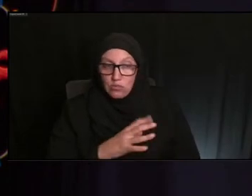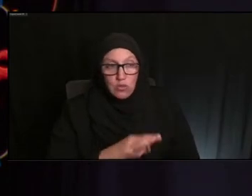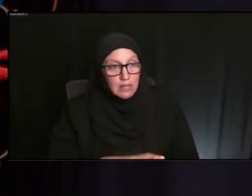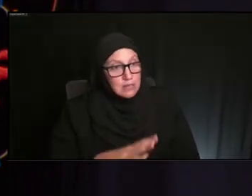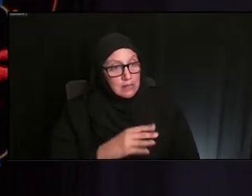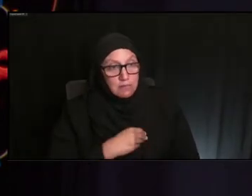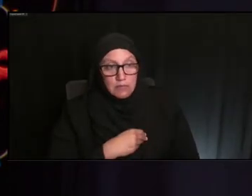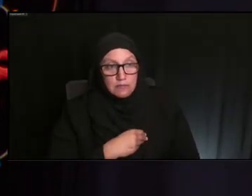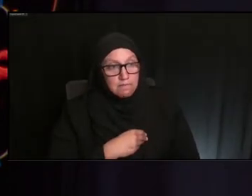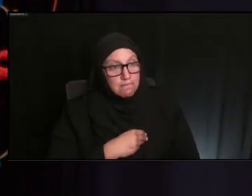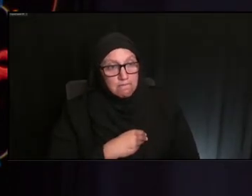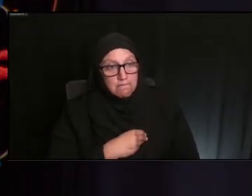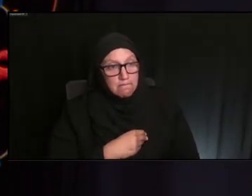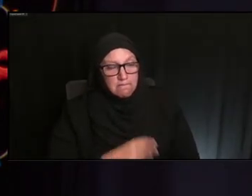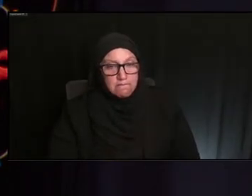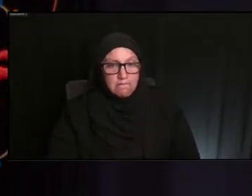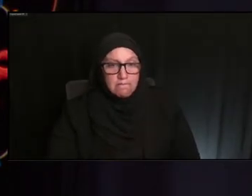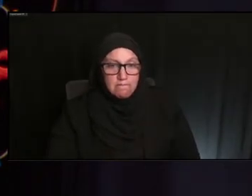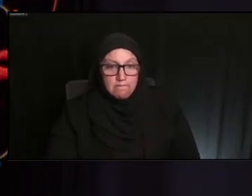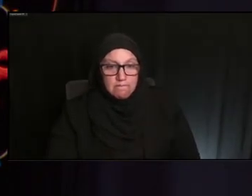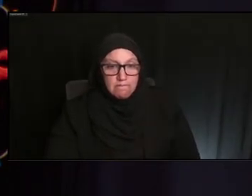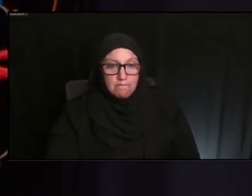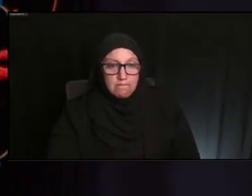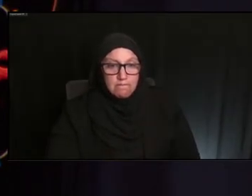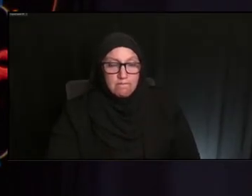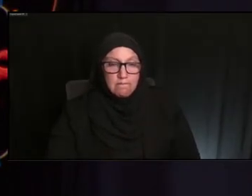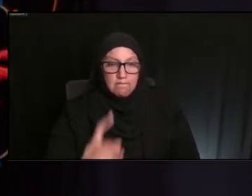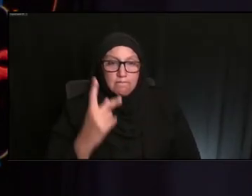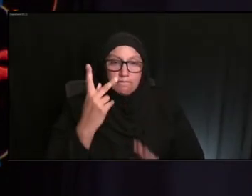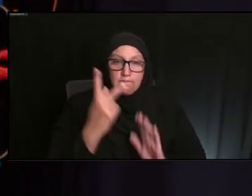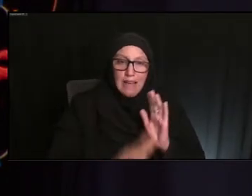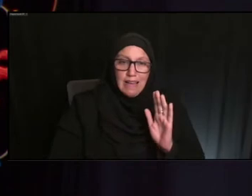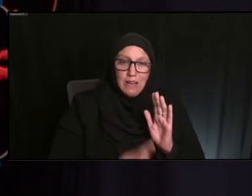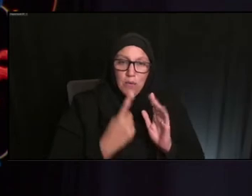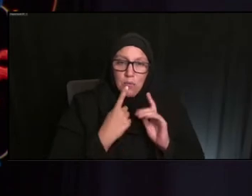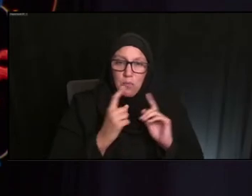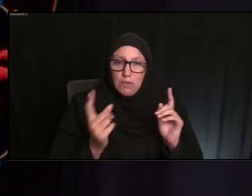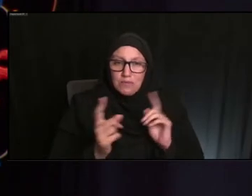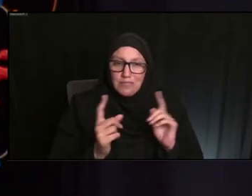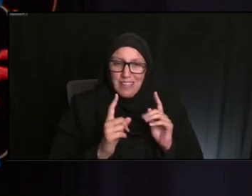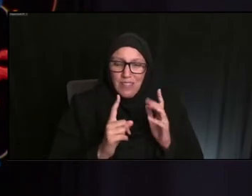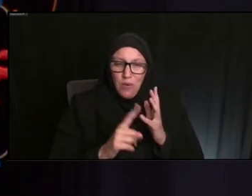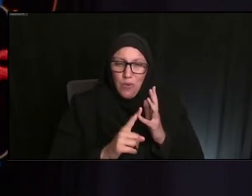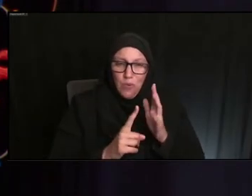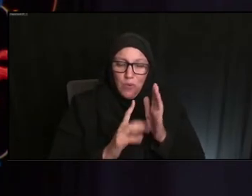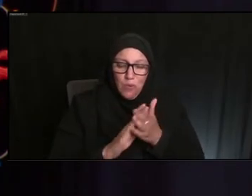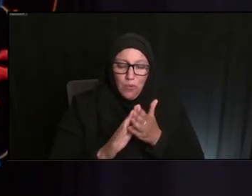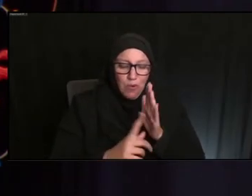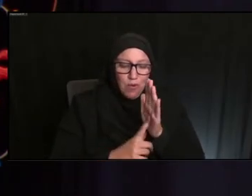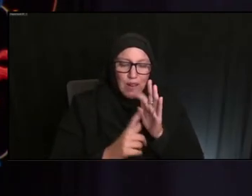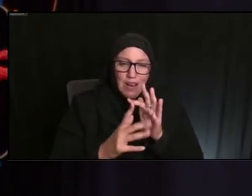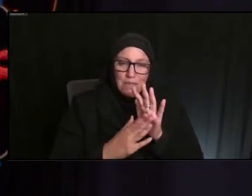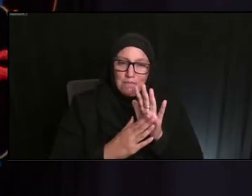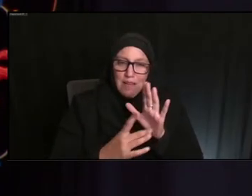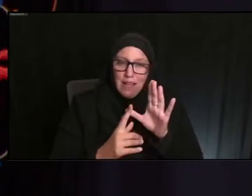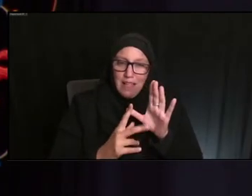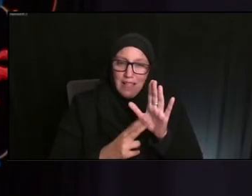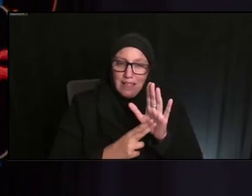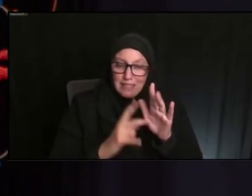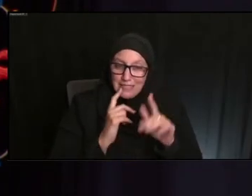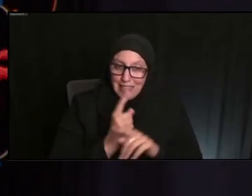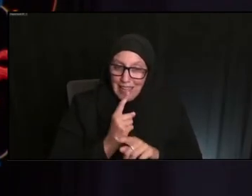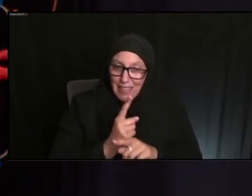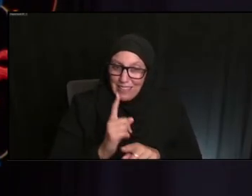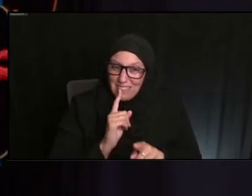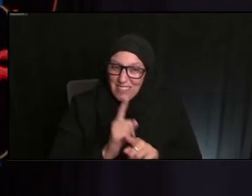from this part of the ruwayah is what? Narration. Is there were ulama at the time of the imam. So you know when someone either is